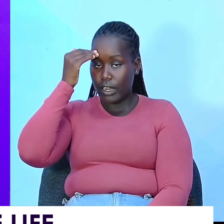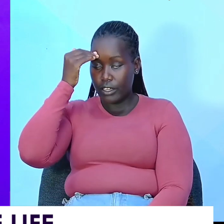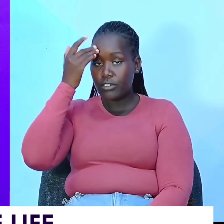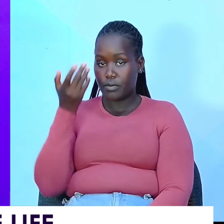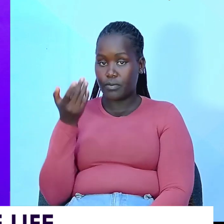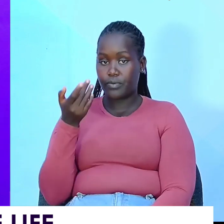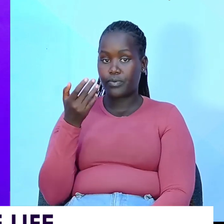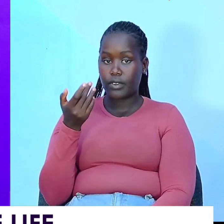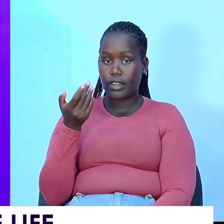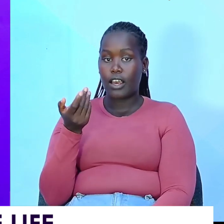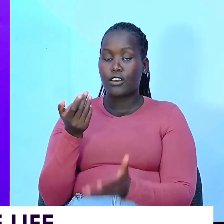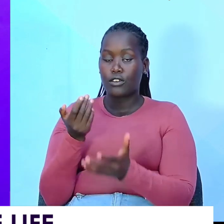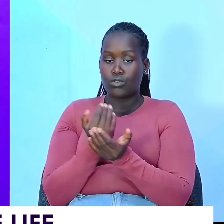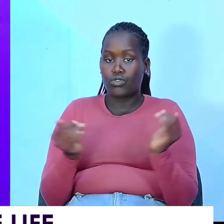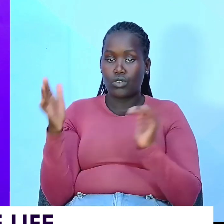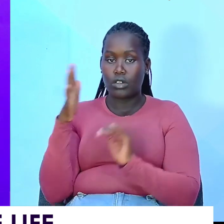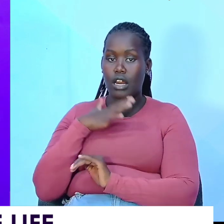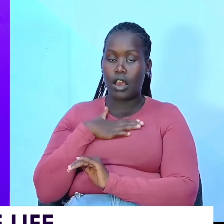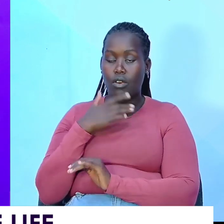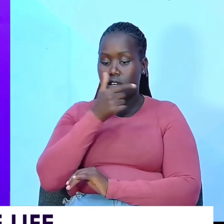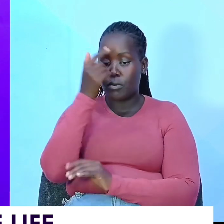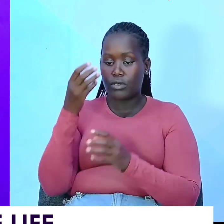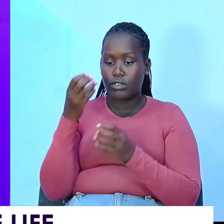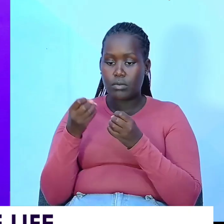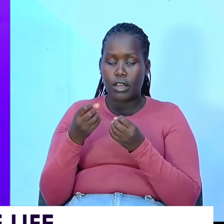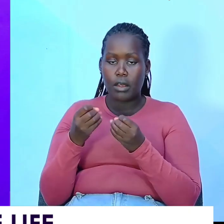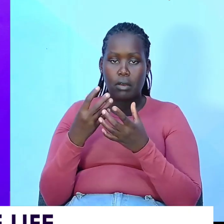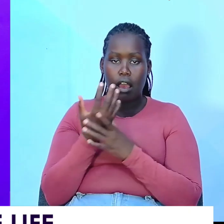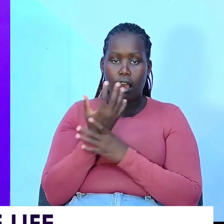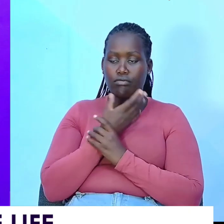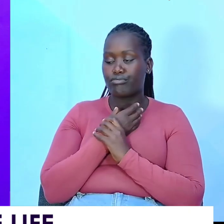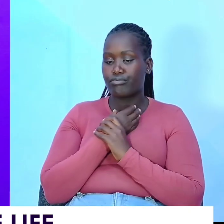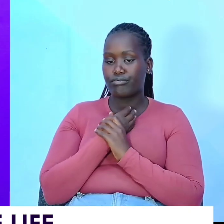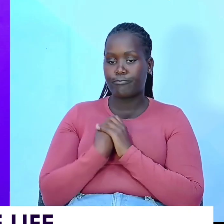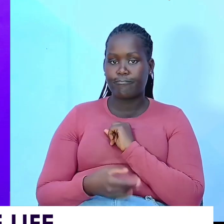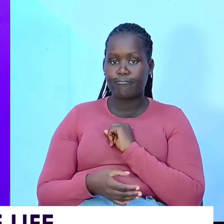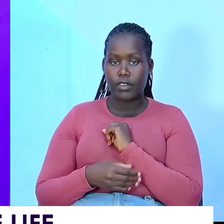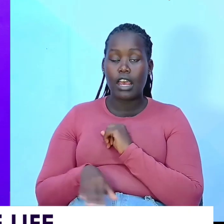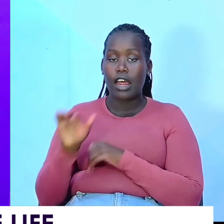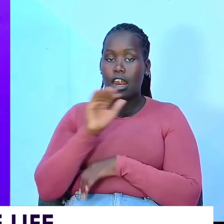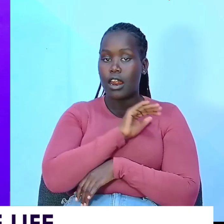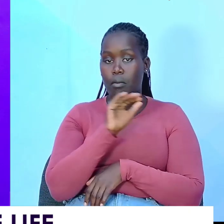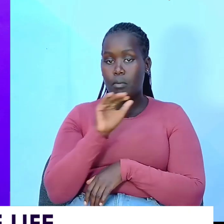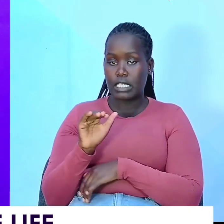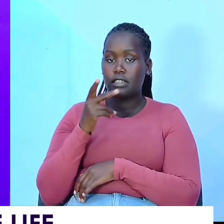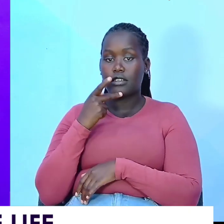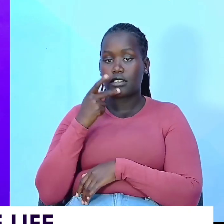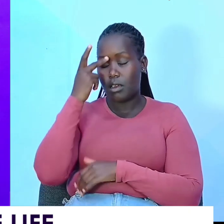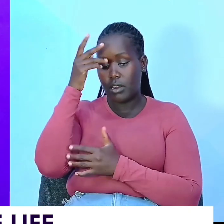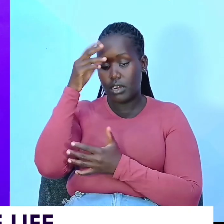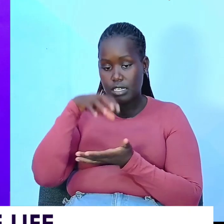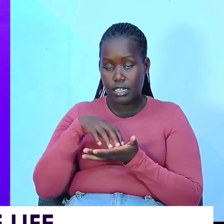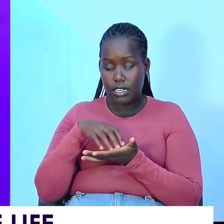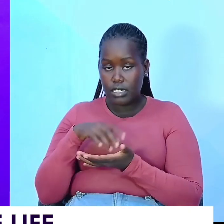to our children? Because that is the frustration, and that's why I'm asking: is it a parenting